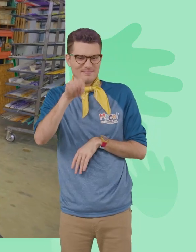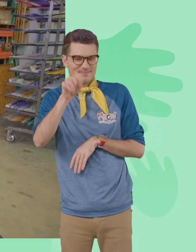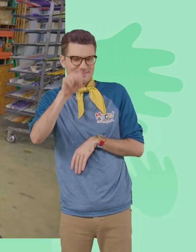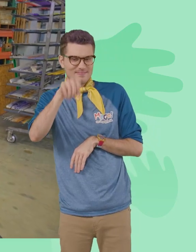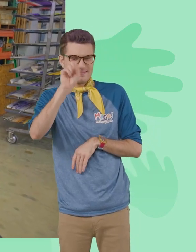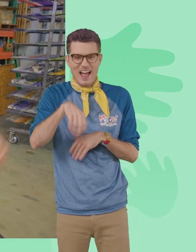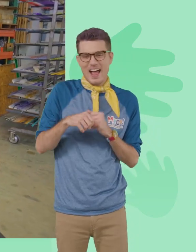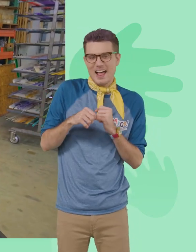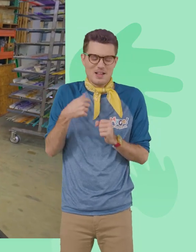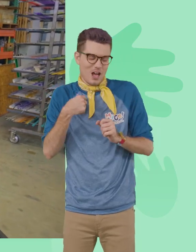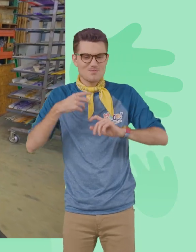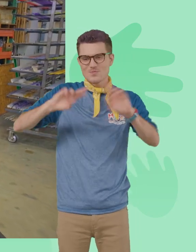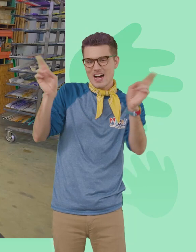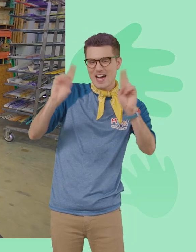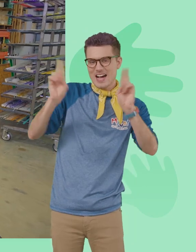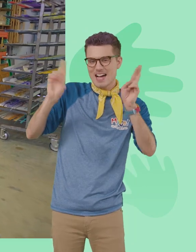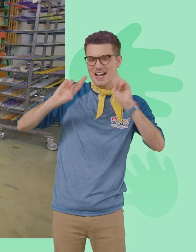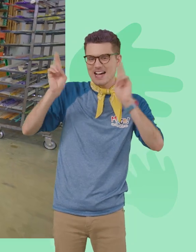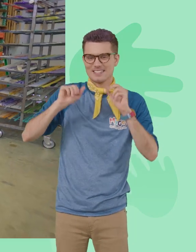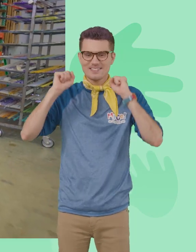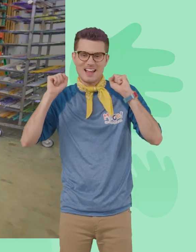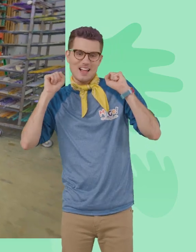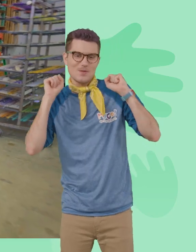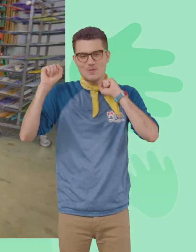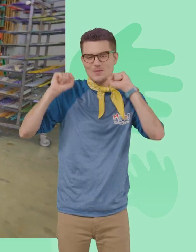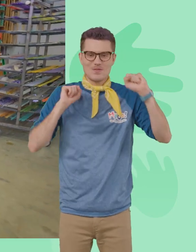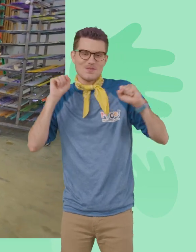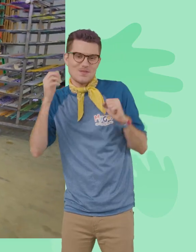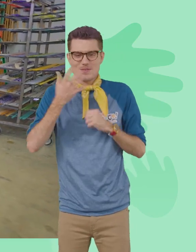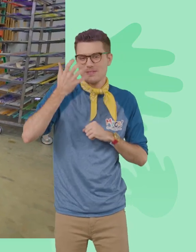Ha ha. Whoa. Now I'm ready.